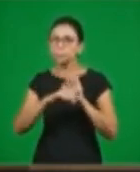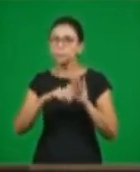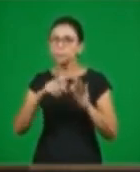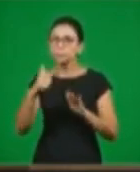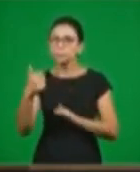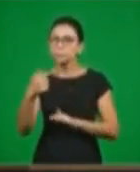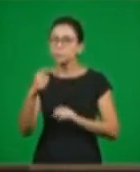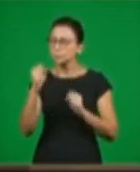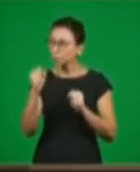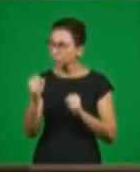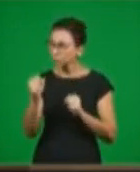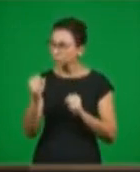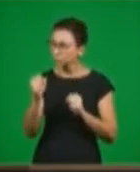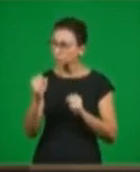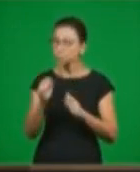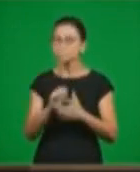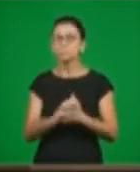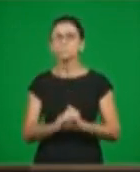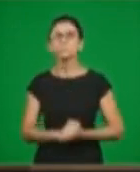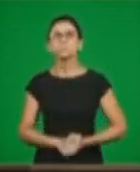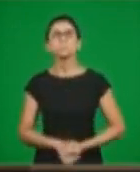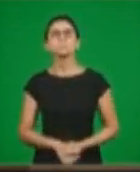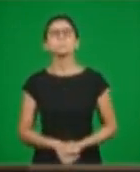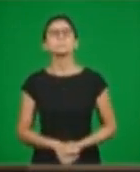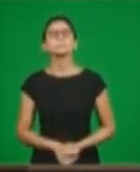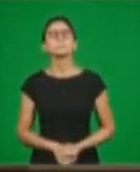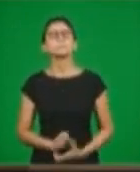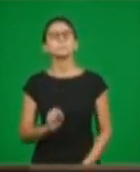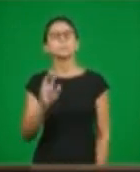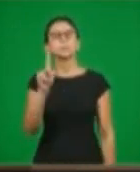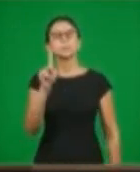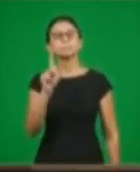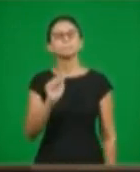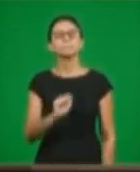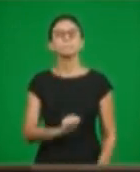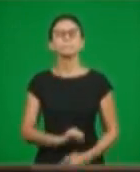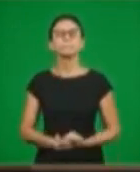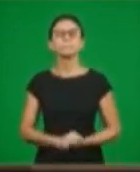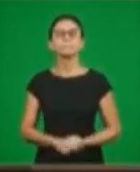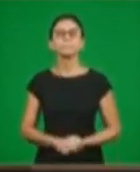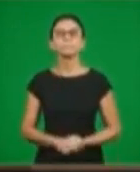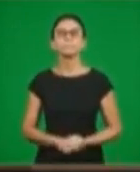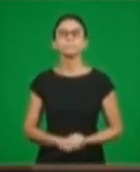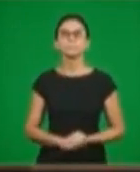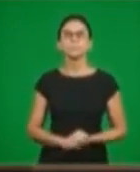4:17 through 22. Alright? Could that work? Alright, let's go.